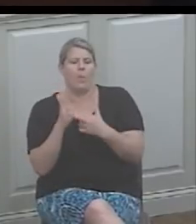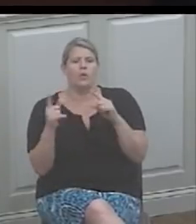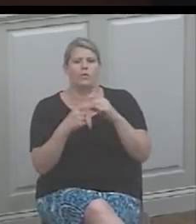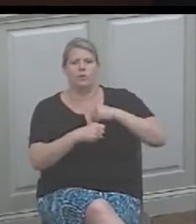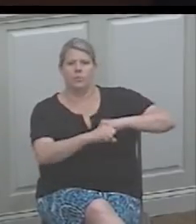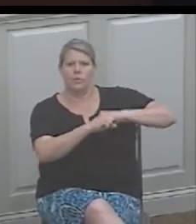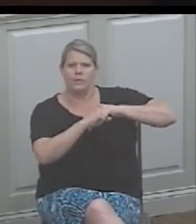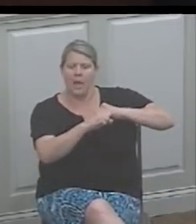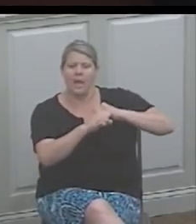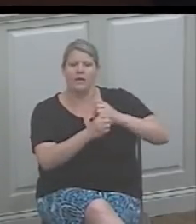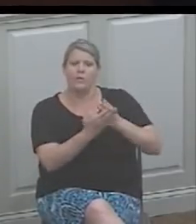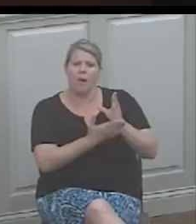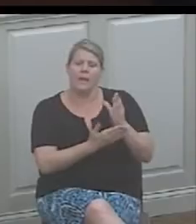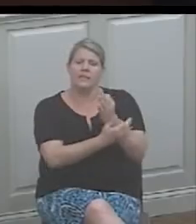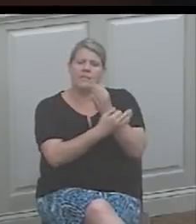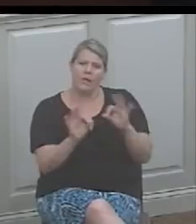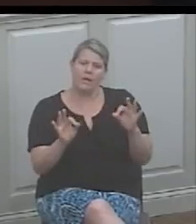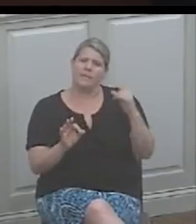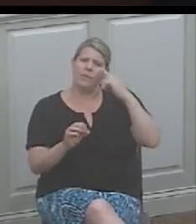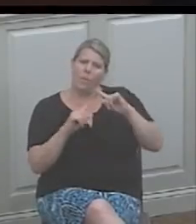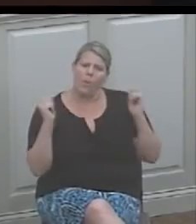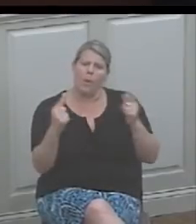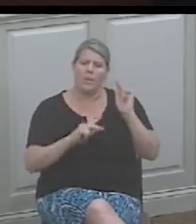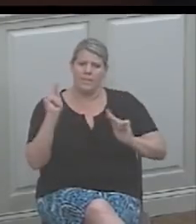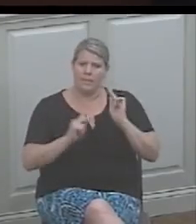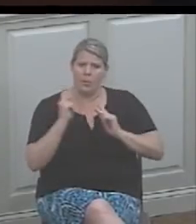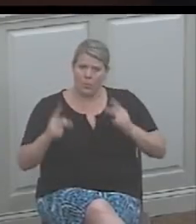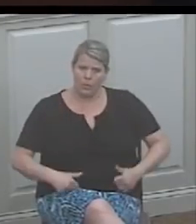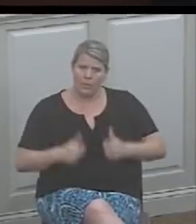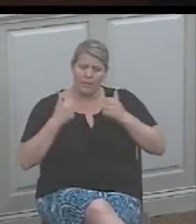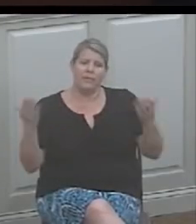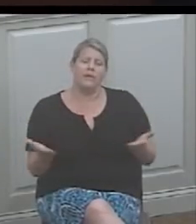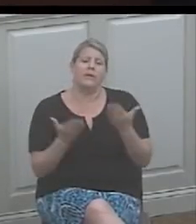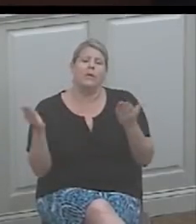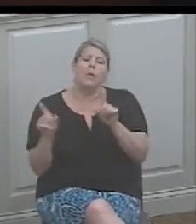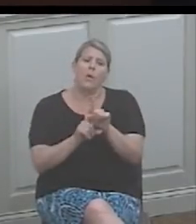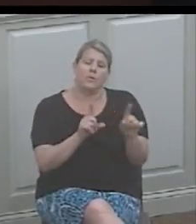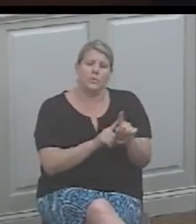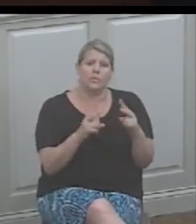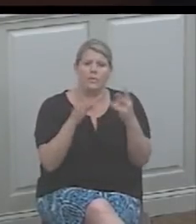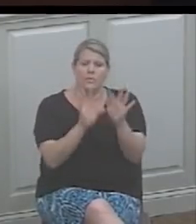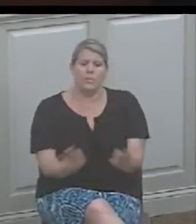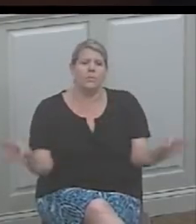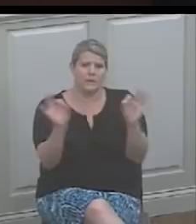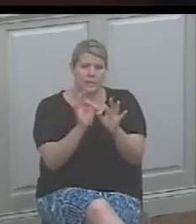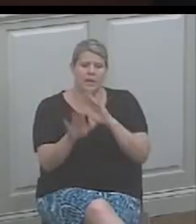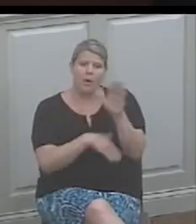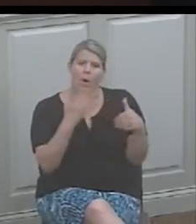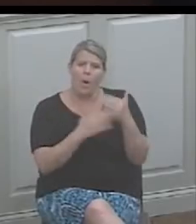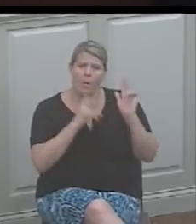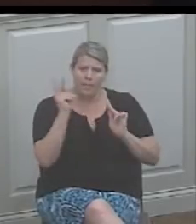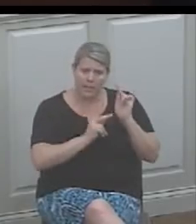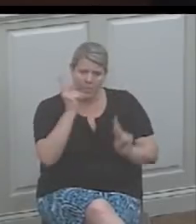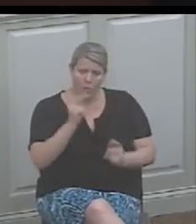and freedoms of the City of Danville and its citizens, and whereas it is important that all citizens know and understand the